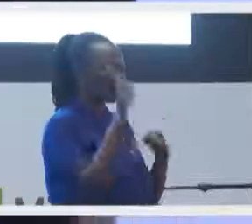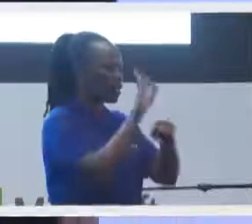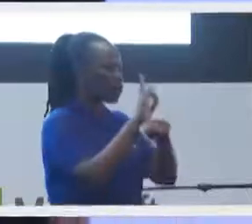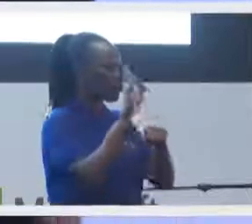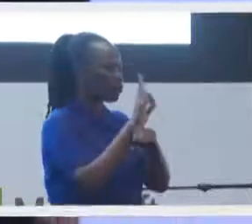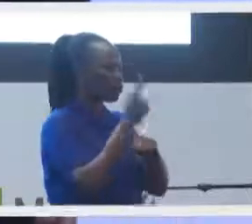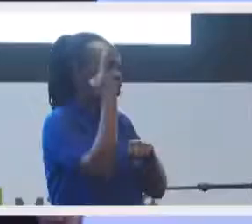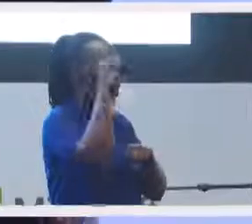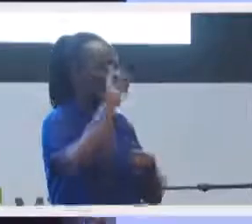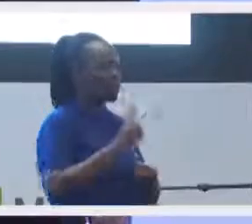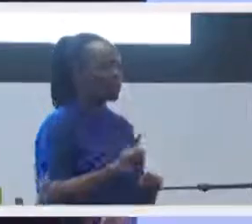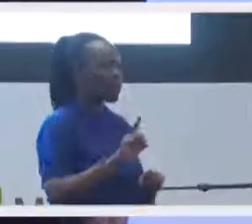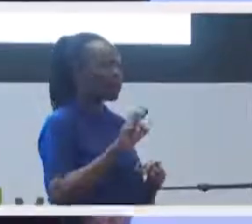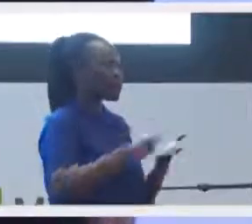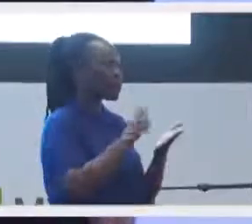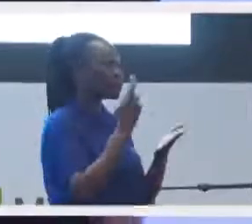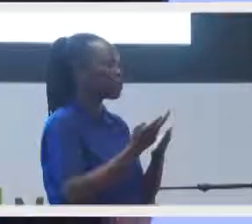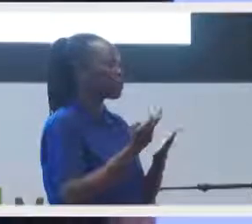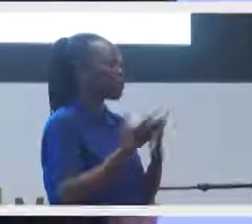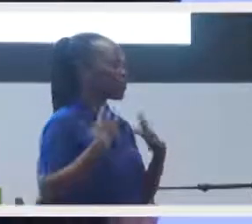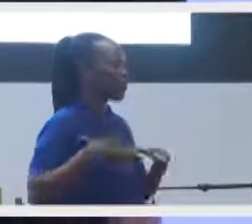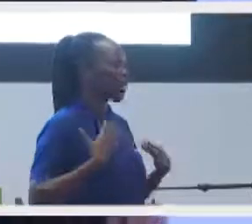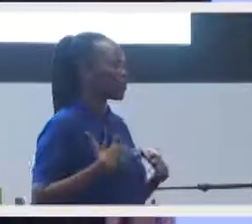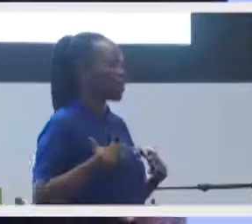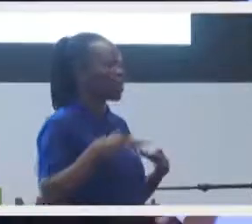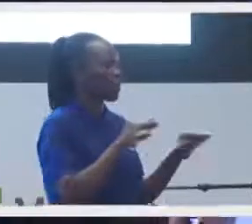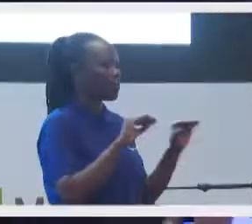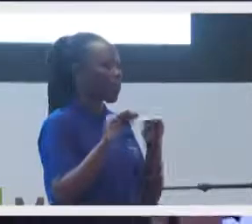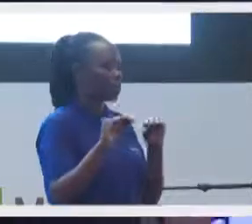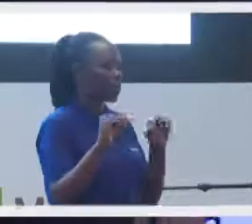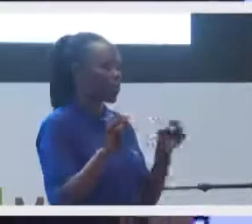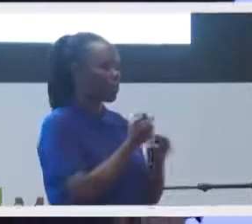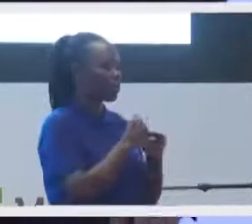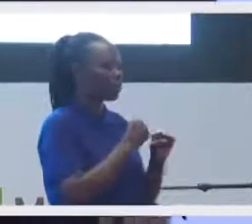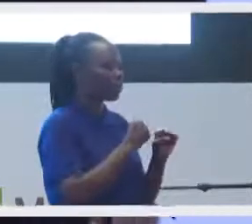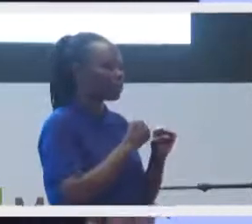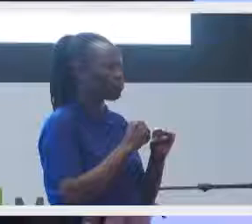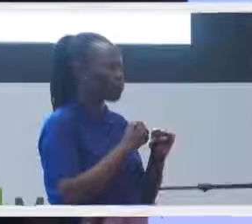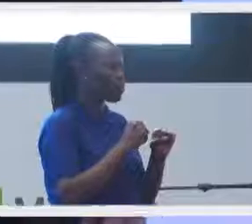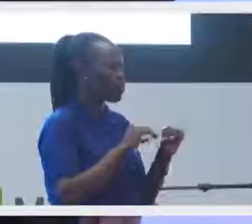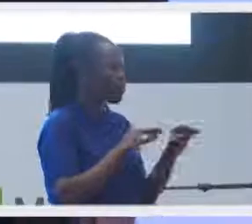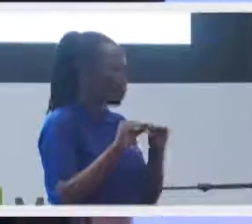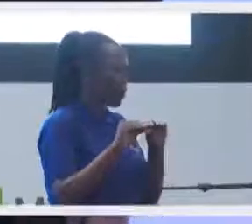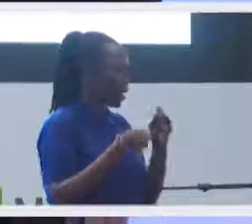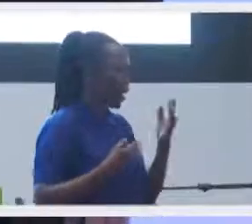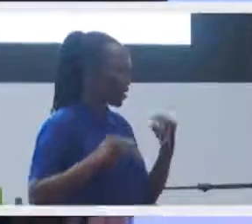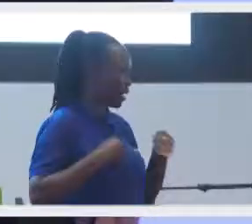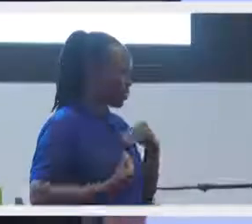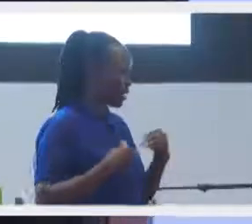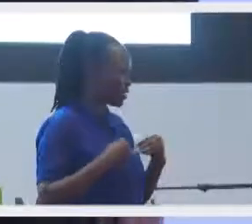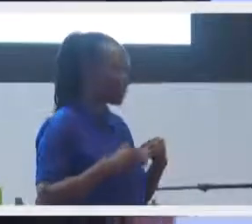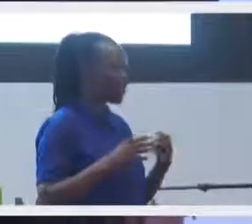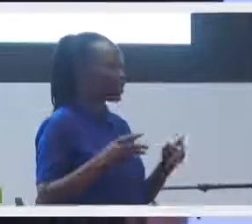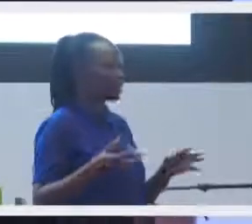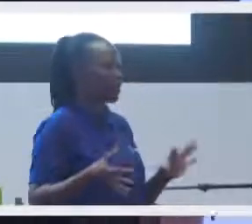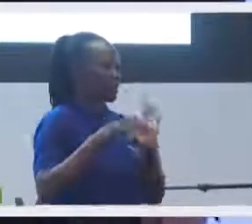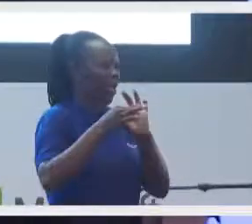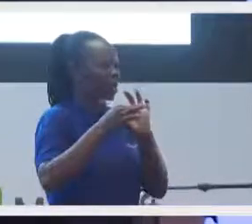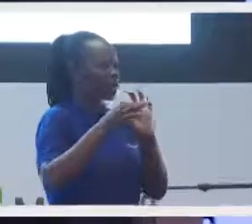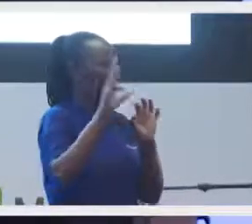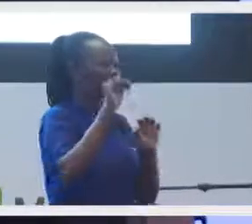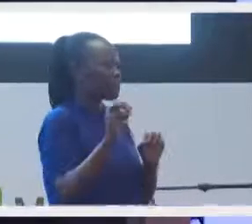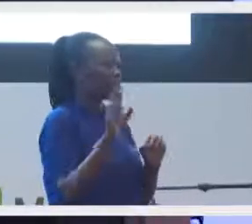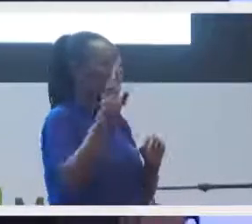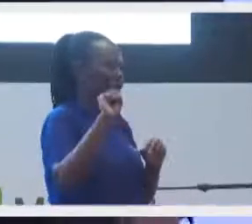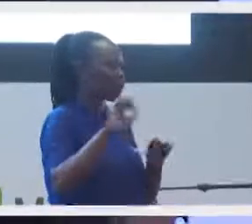is used for users with motor impairments who don't have the ability to put pressure on the mouse to click. It pairs with mouse, joystick, or